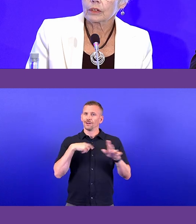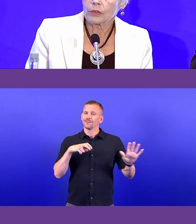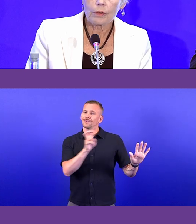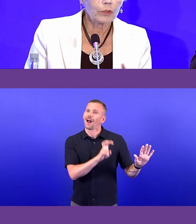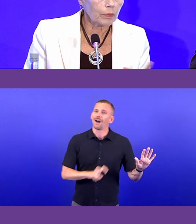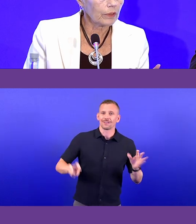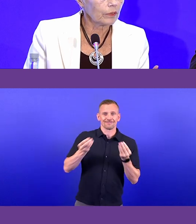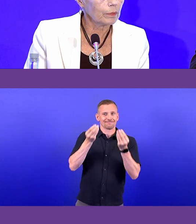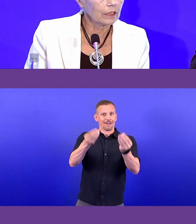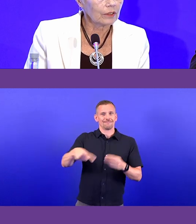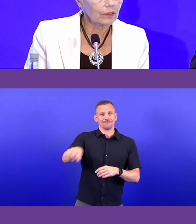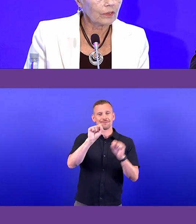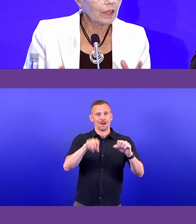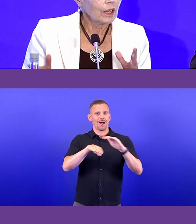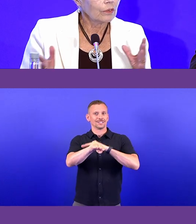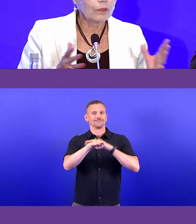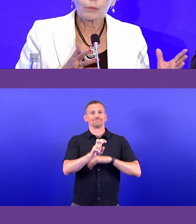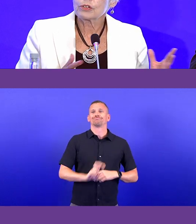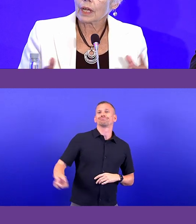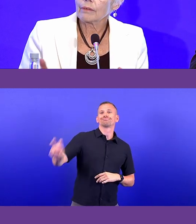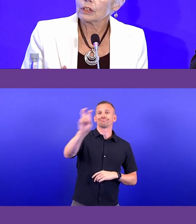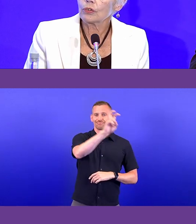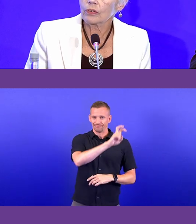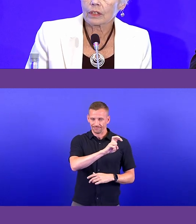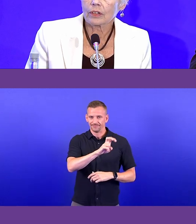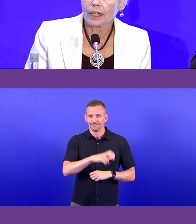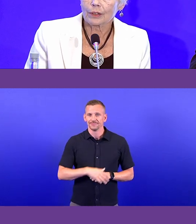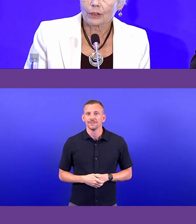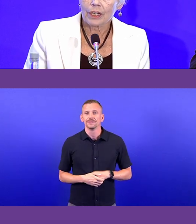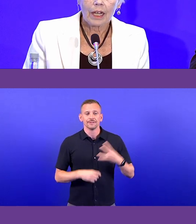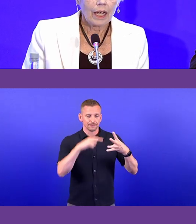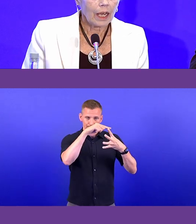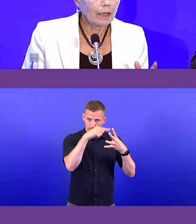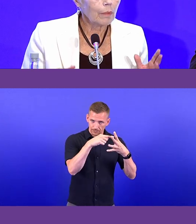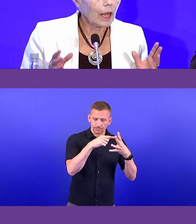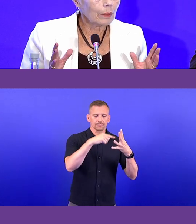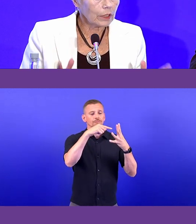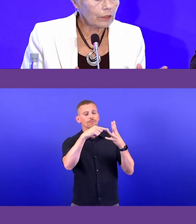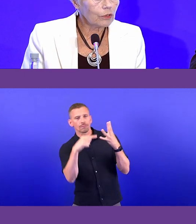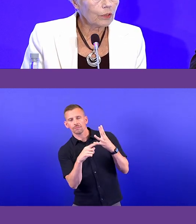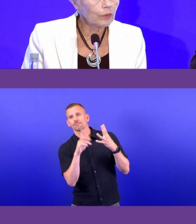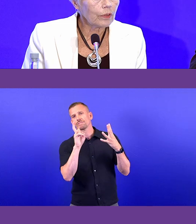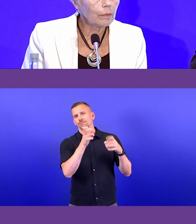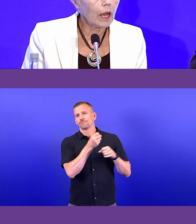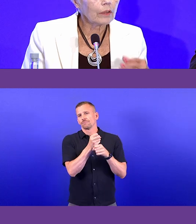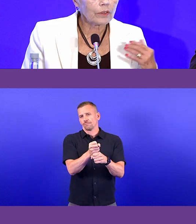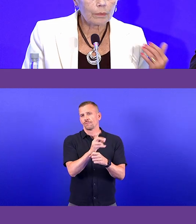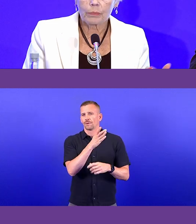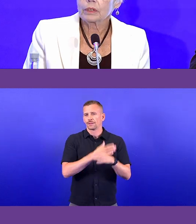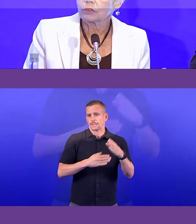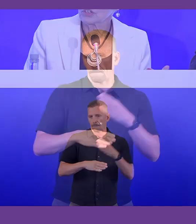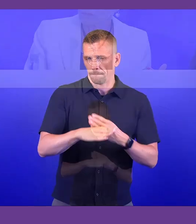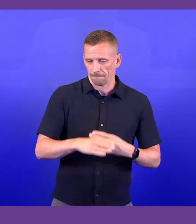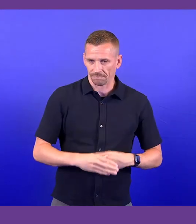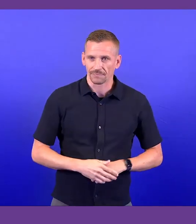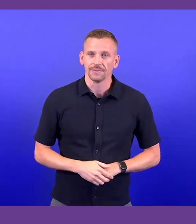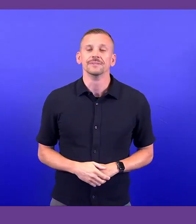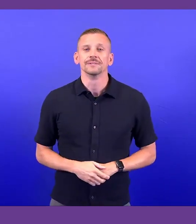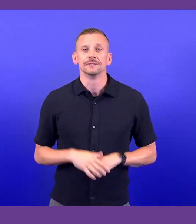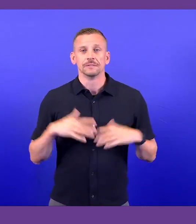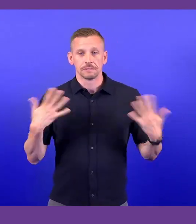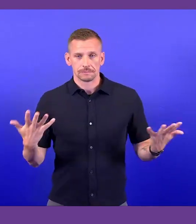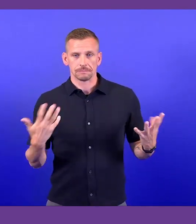representing consumers with disabilities. So we should have an interesting dialogue. I will introduce them, ask them just